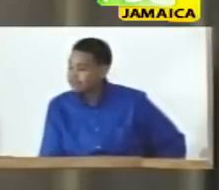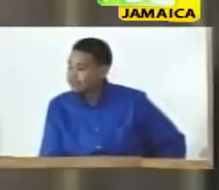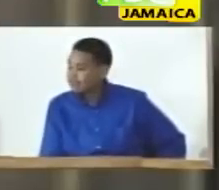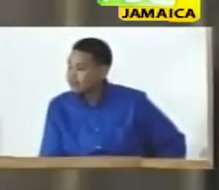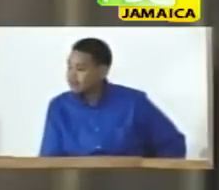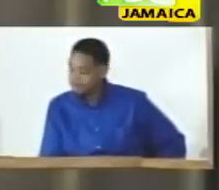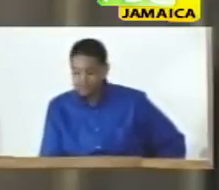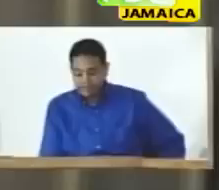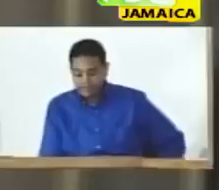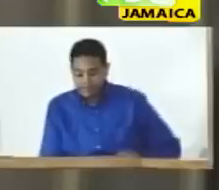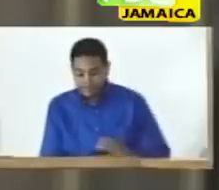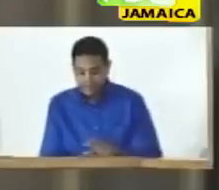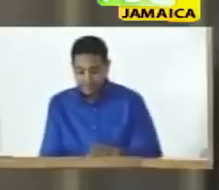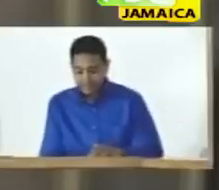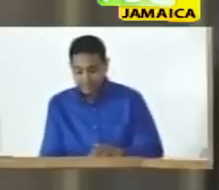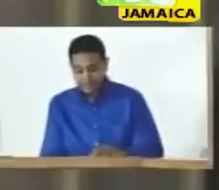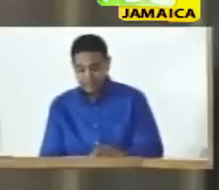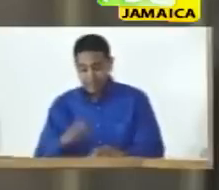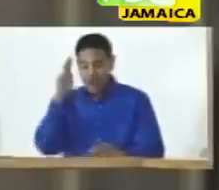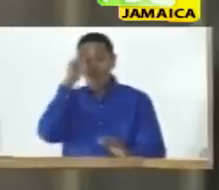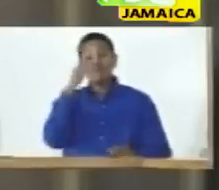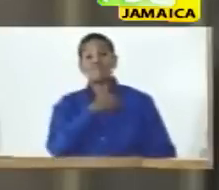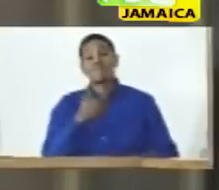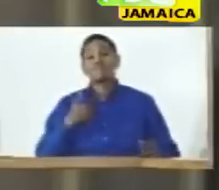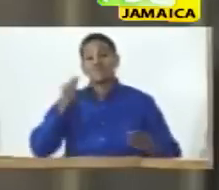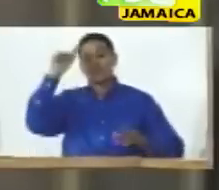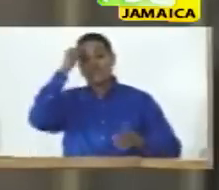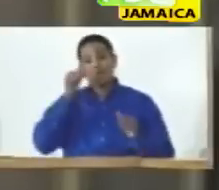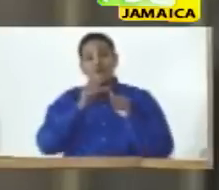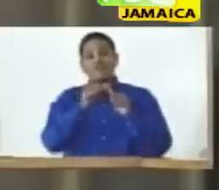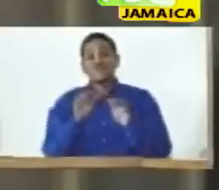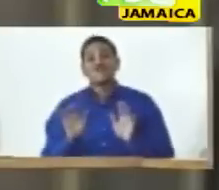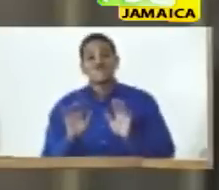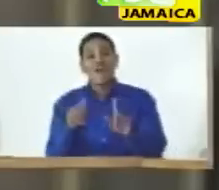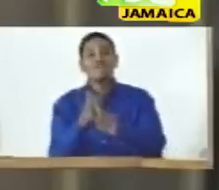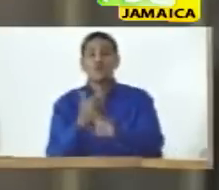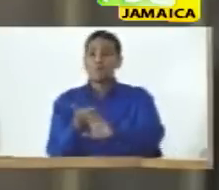in the government's continued drive to improve access to basic